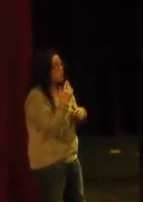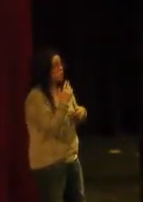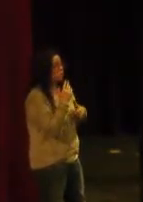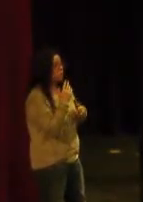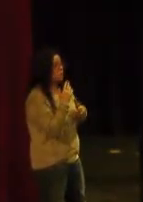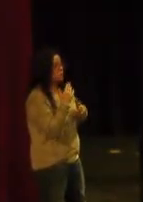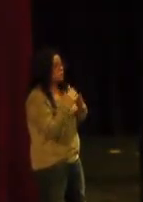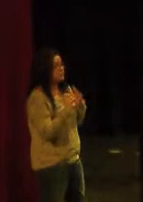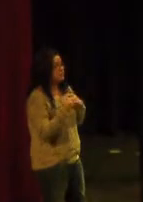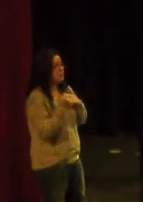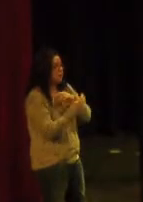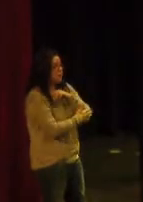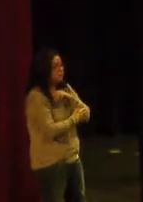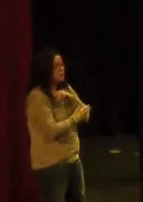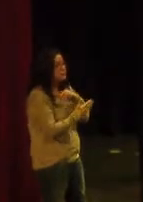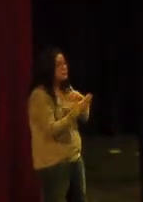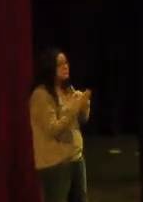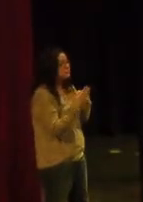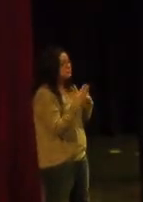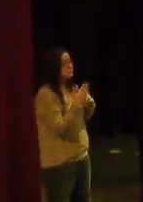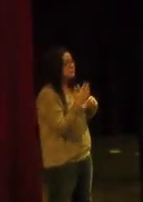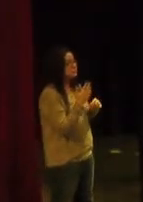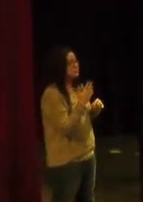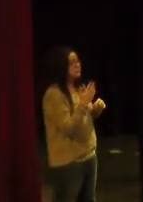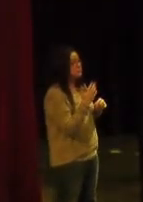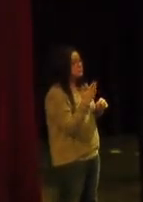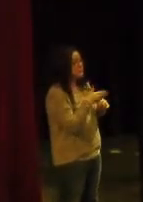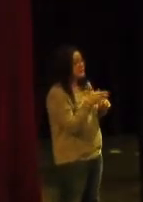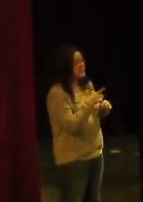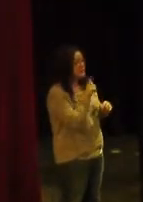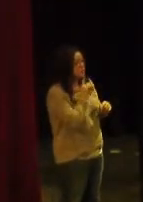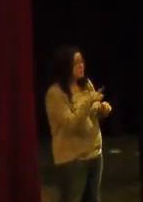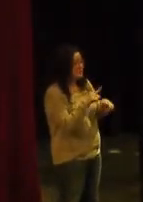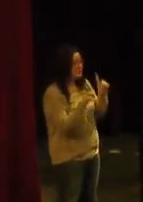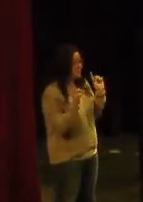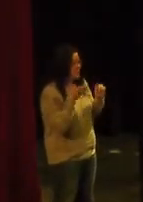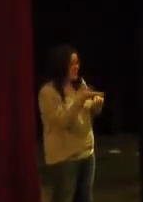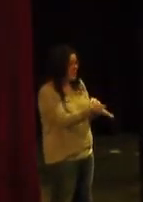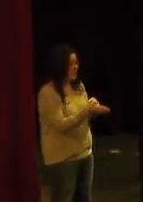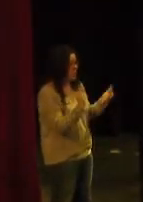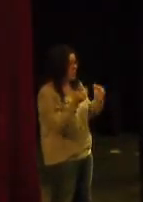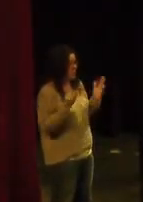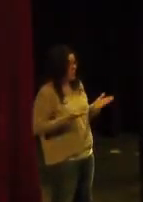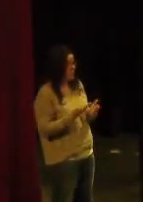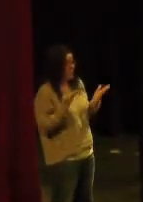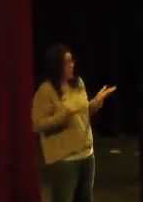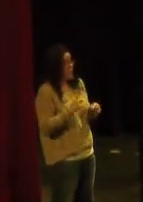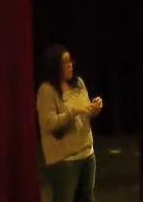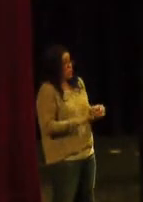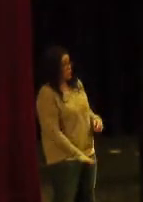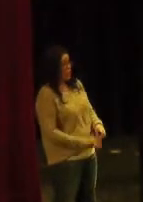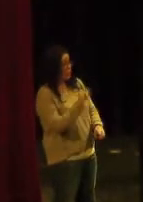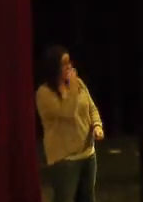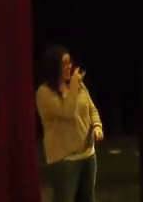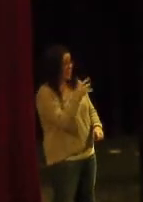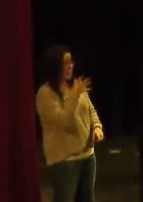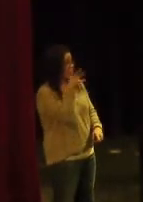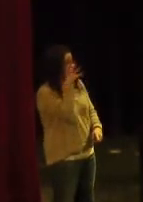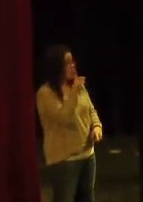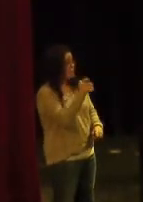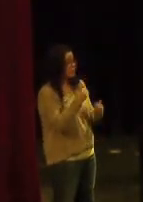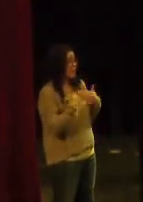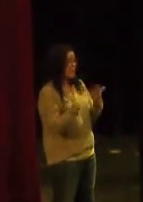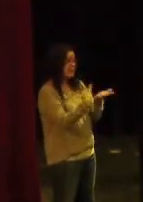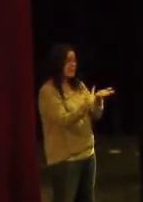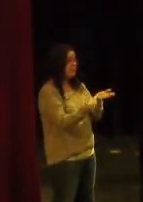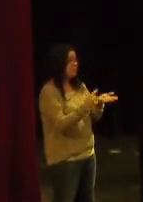of origin, is things are different there than they are here. Now here, when you're a little kid, okay, your parents probably had a